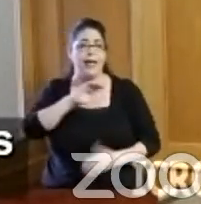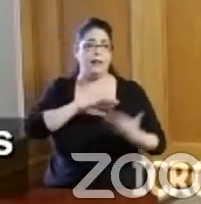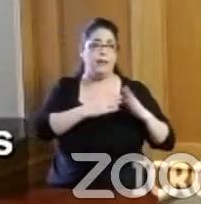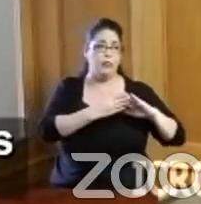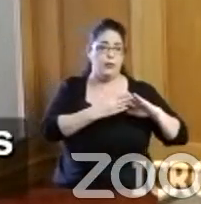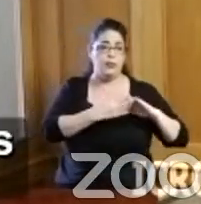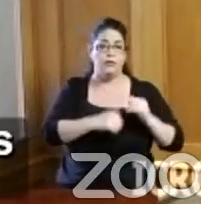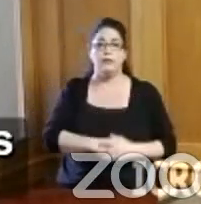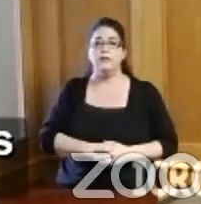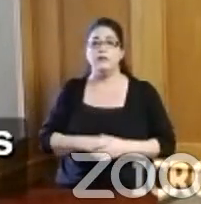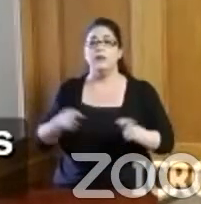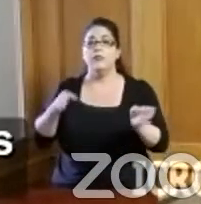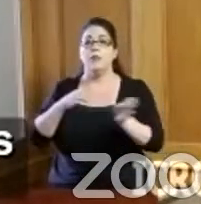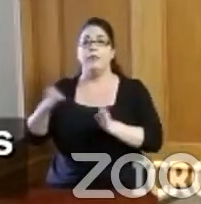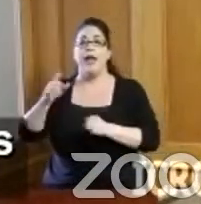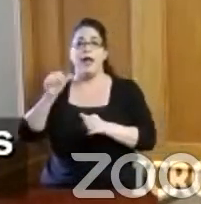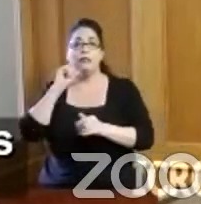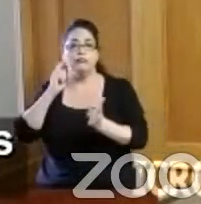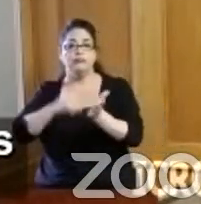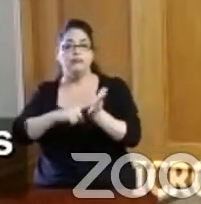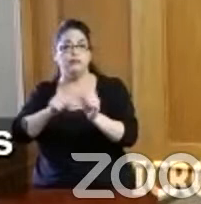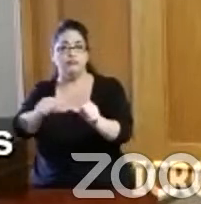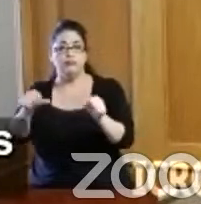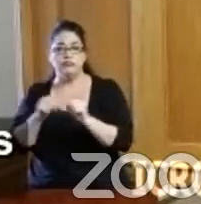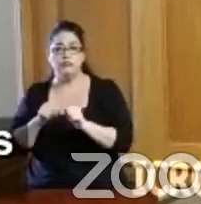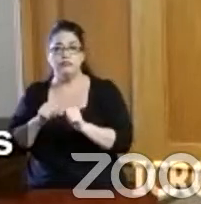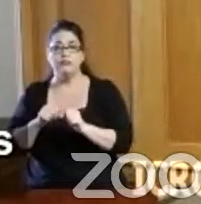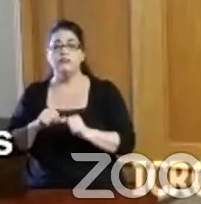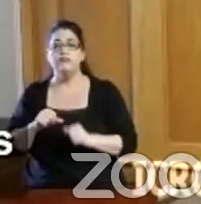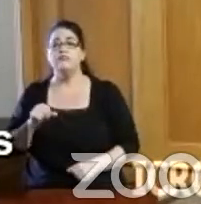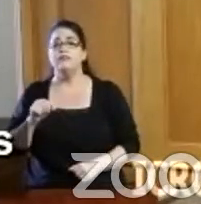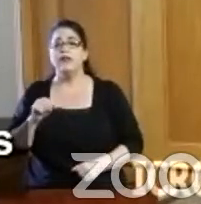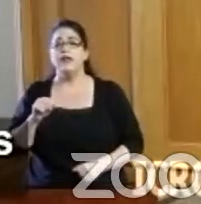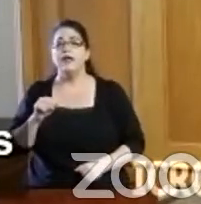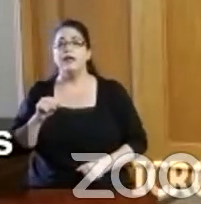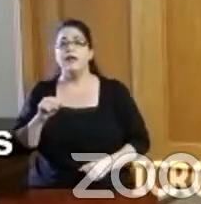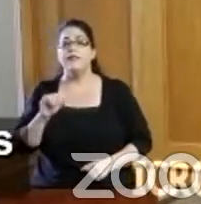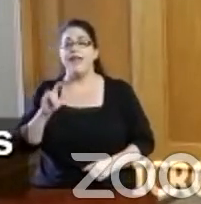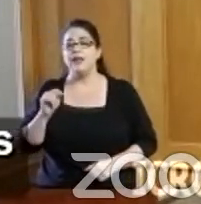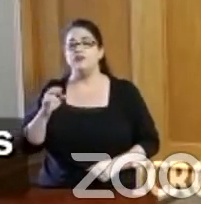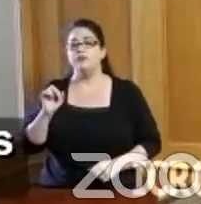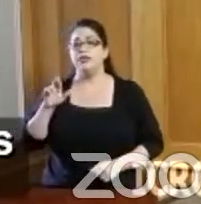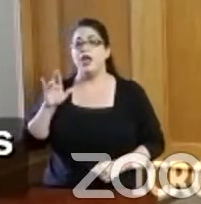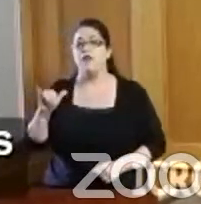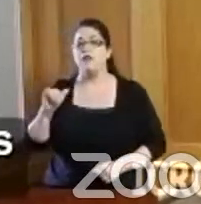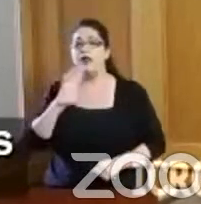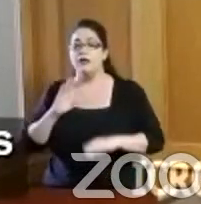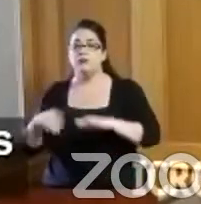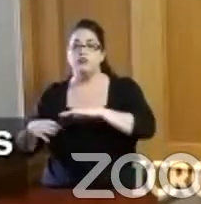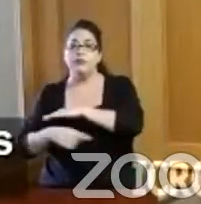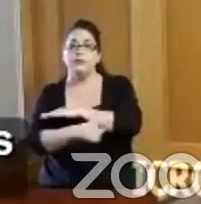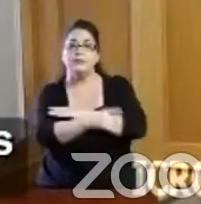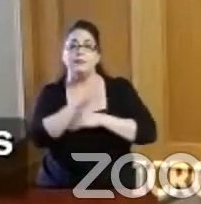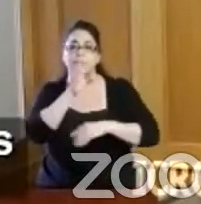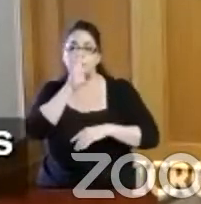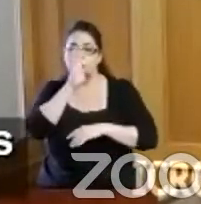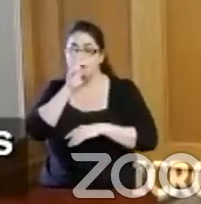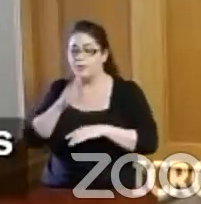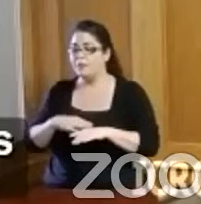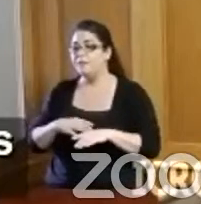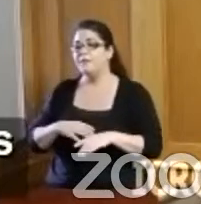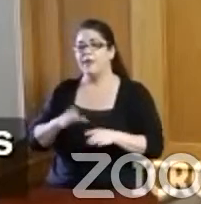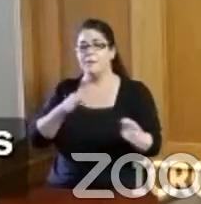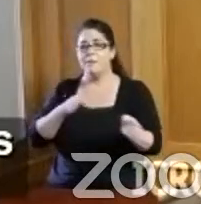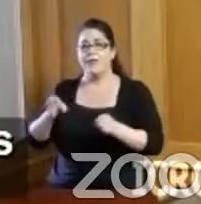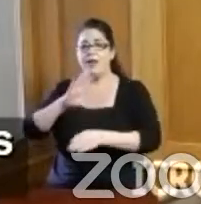plan identifies areas to protect, including Wesselman Creek's riparian corridors and tributary streams. The plan delineates